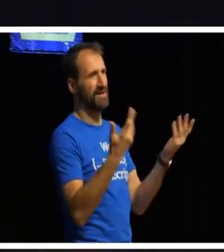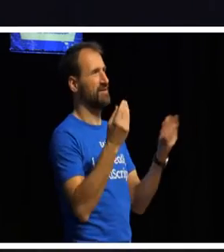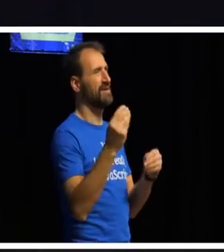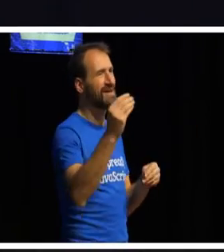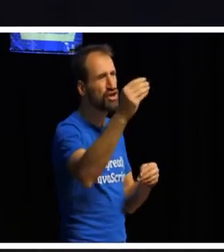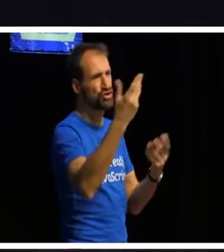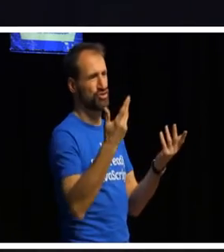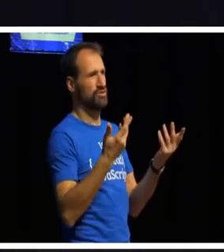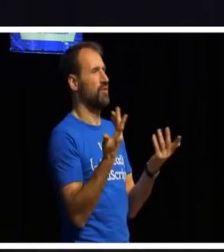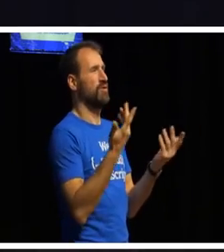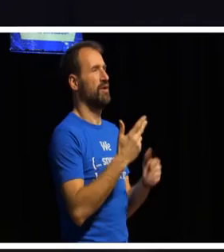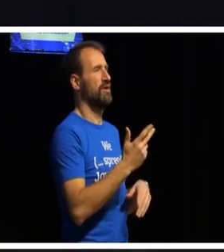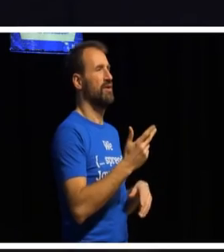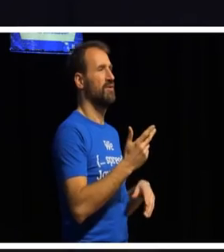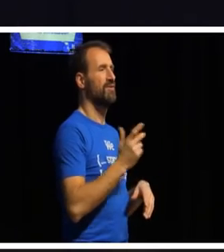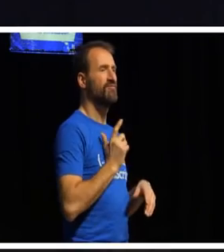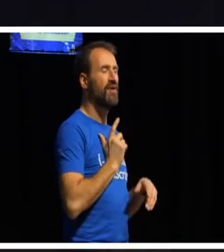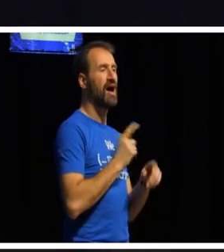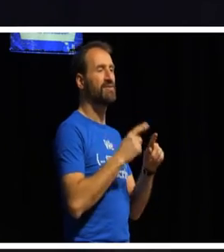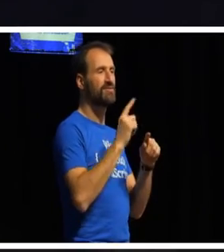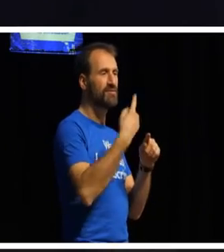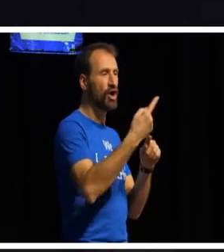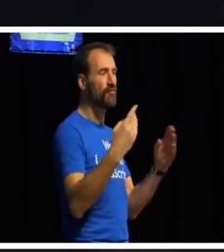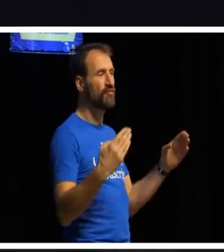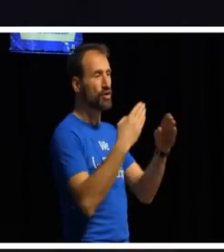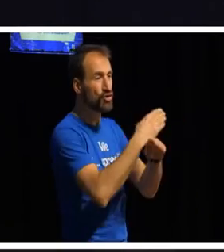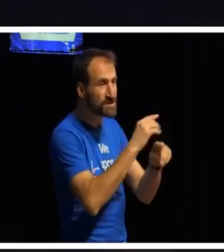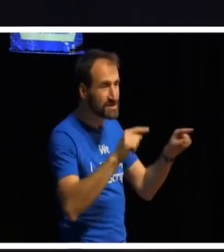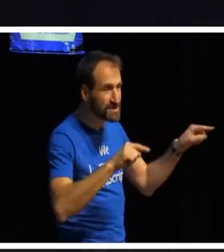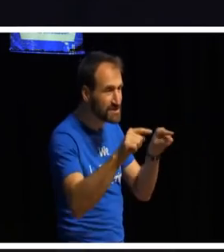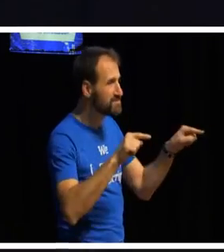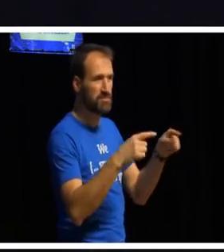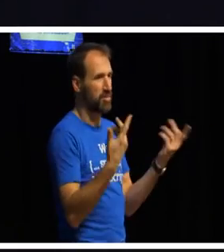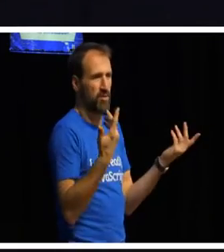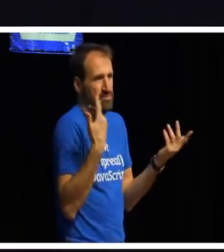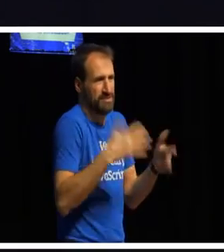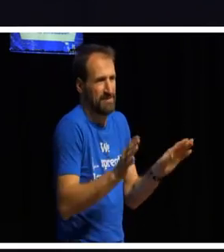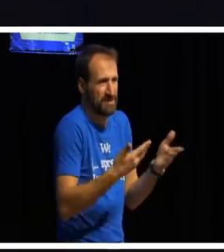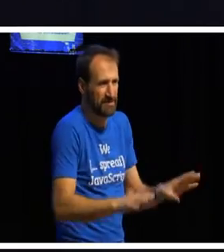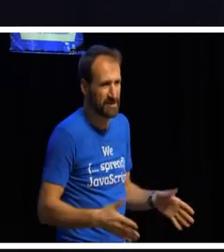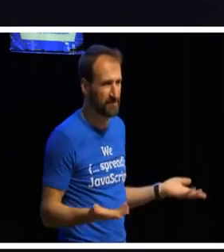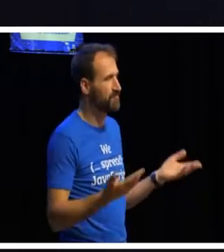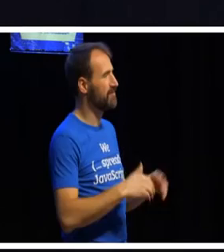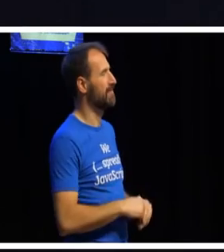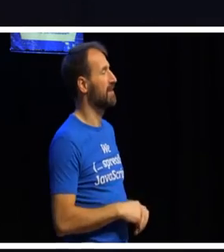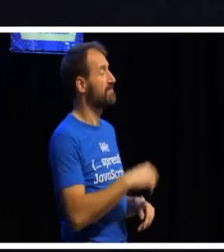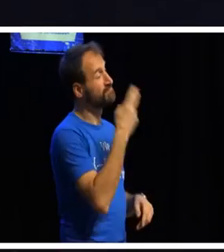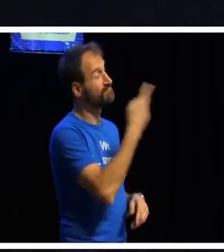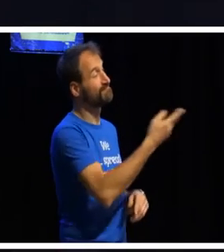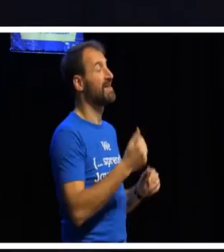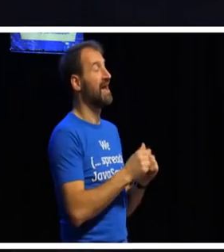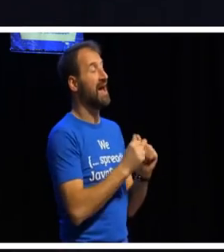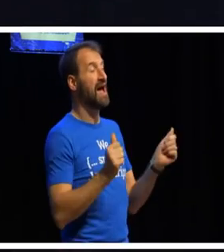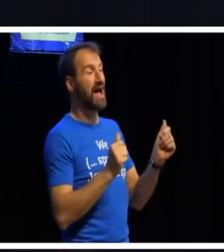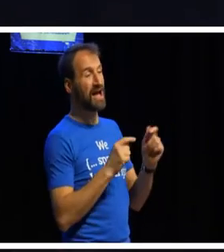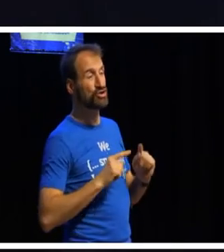like iterating over a cursor in IndexedDB. We can add it there as well. You can see more about async iterators on GitHub